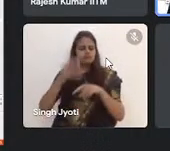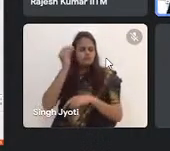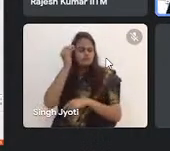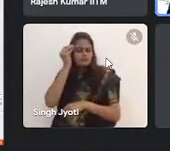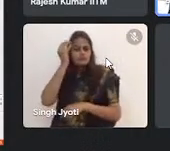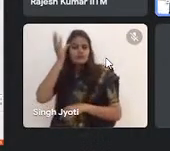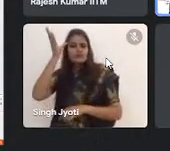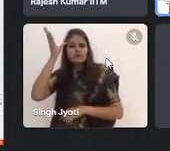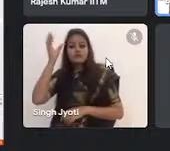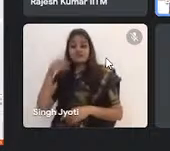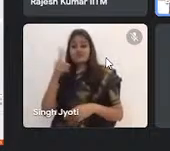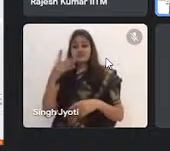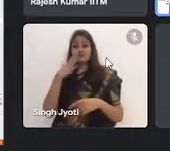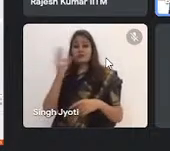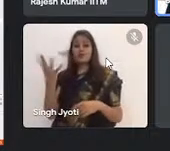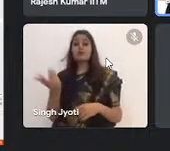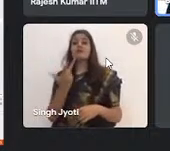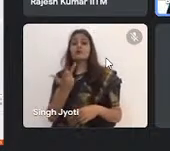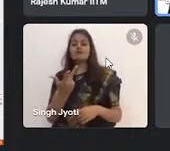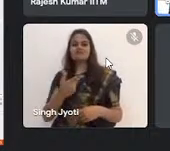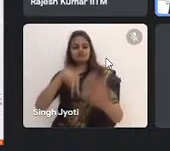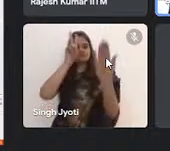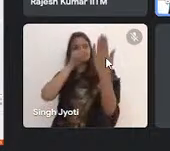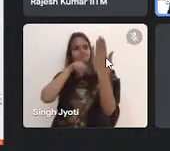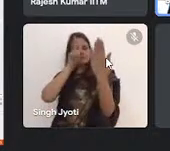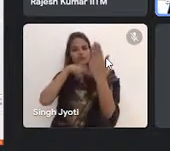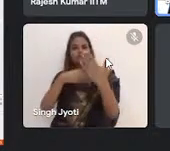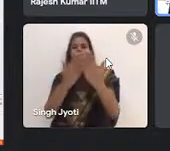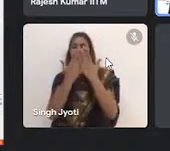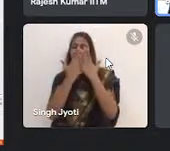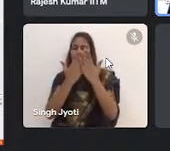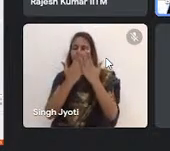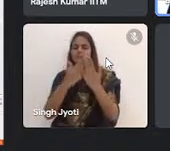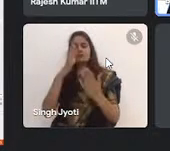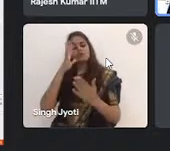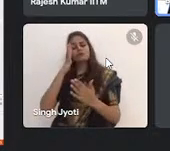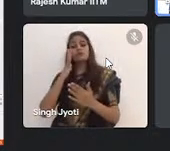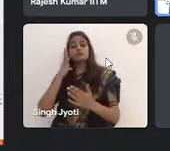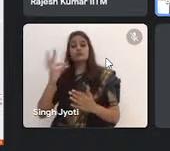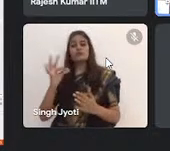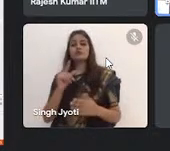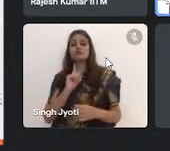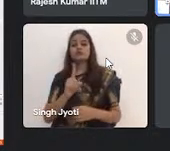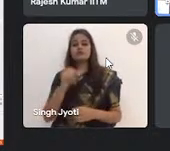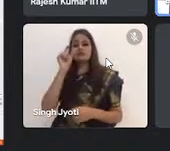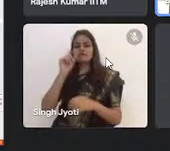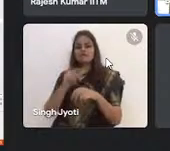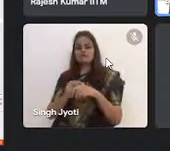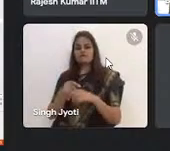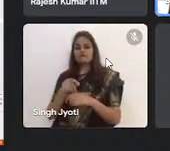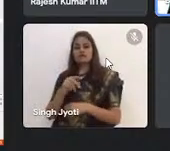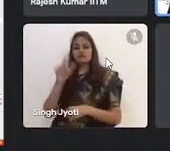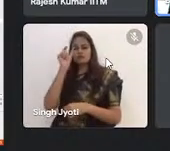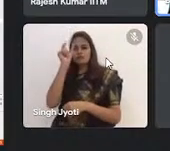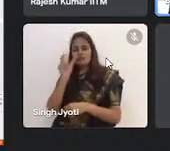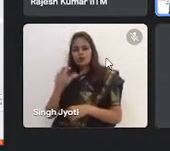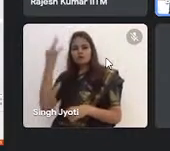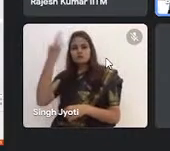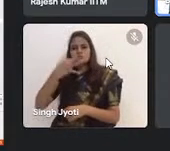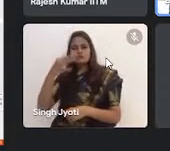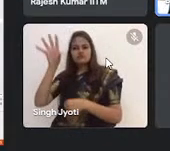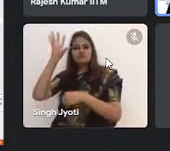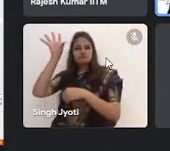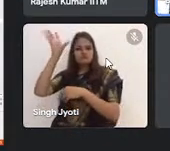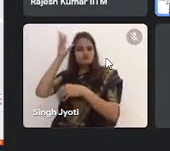for reading. That's associated with poor vocabulary development. Word learning is